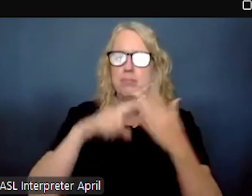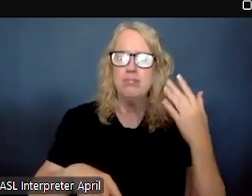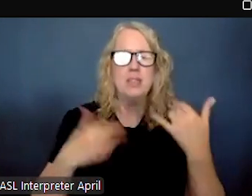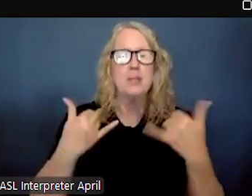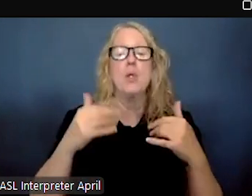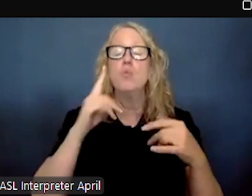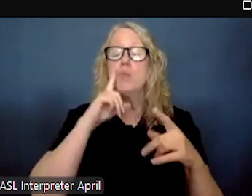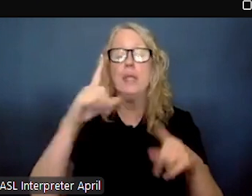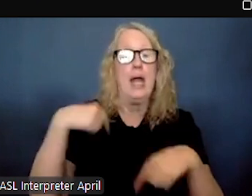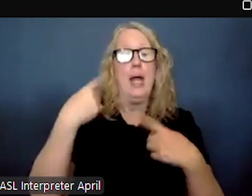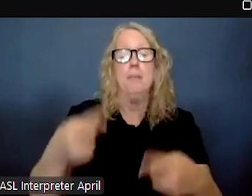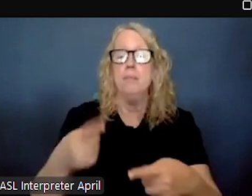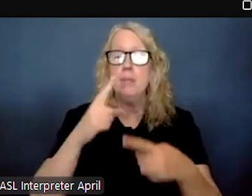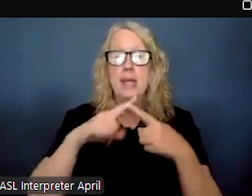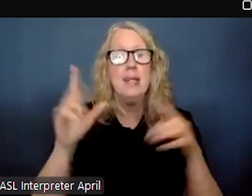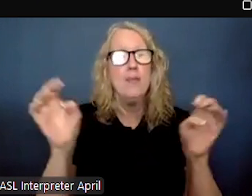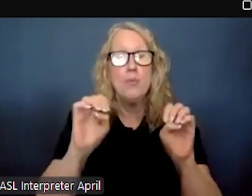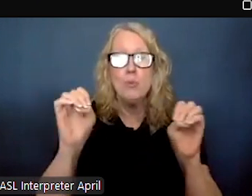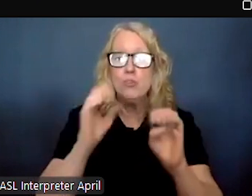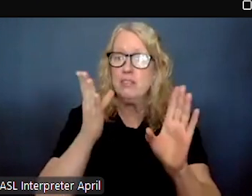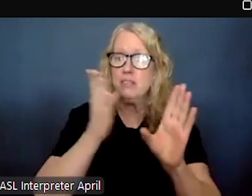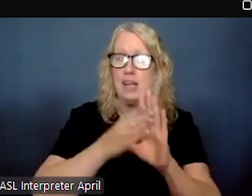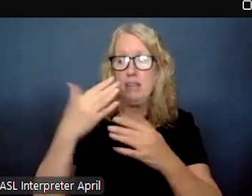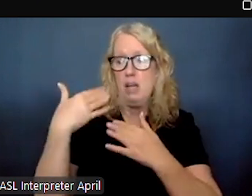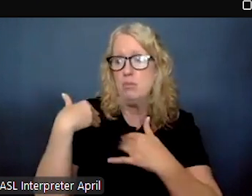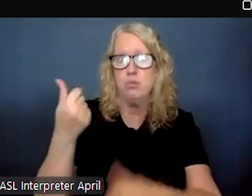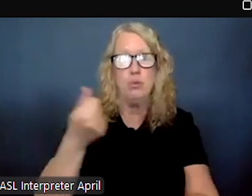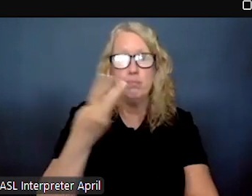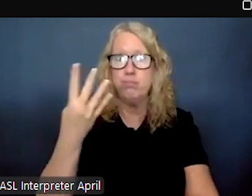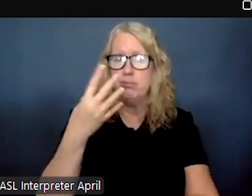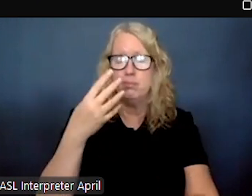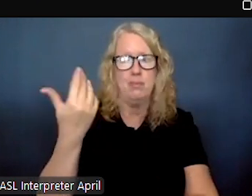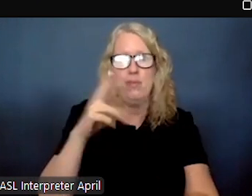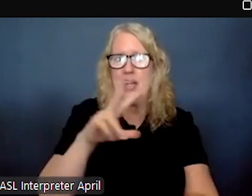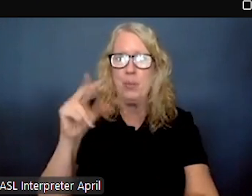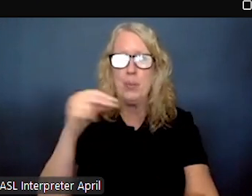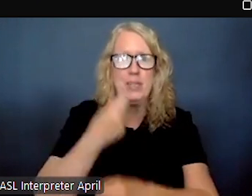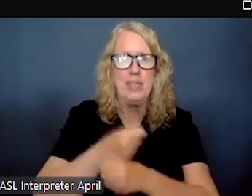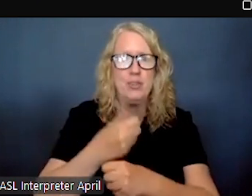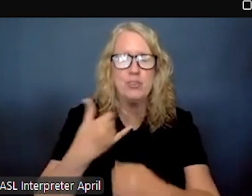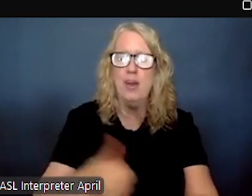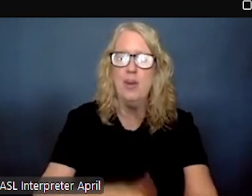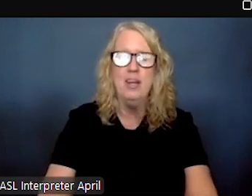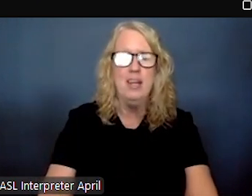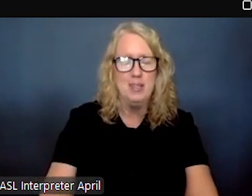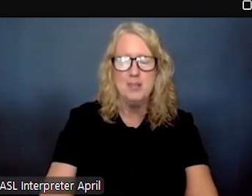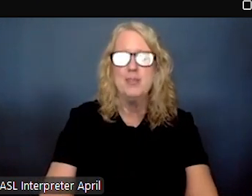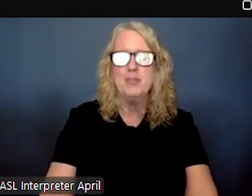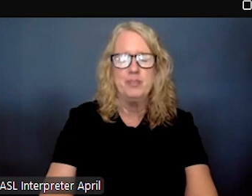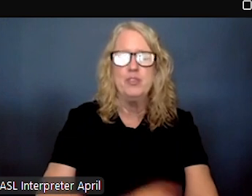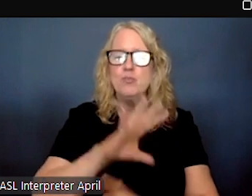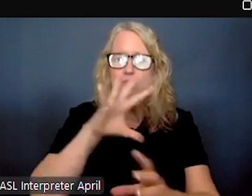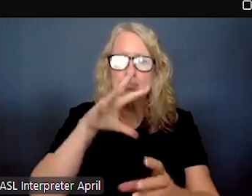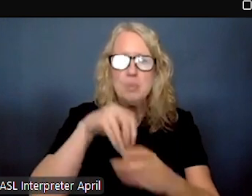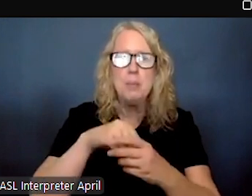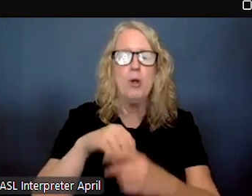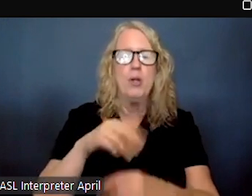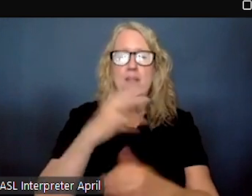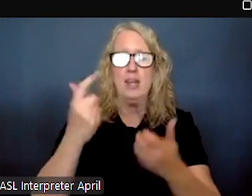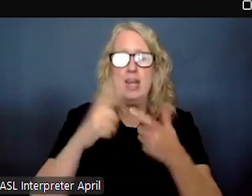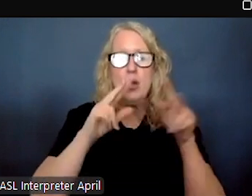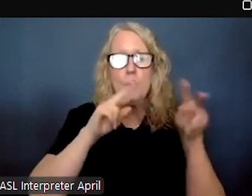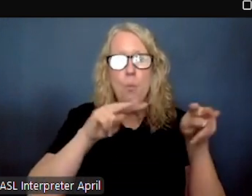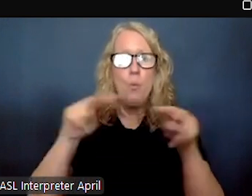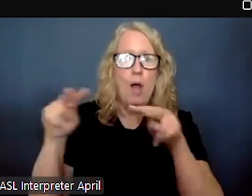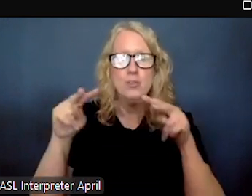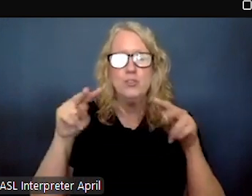the emergency psychiatry field for a couple of decades now. And, you know, just to be a part of and watching